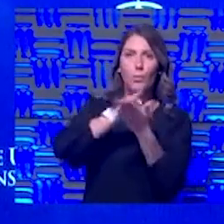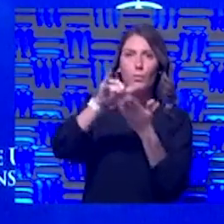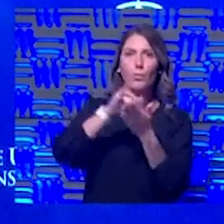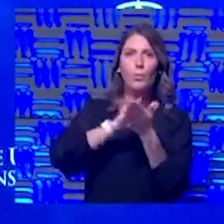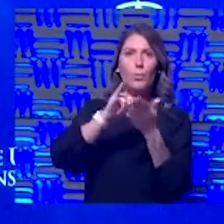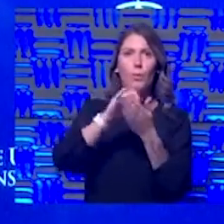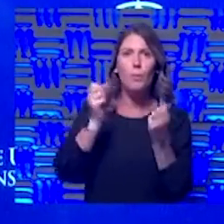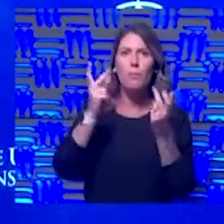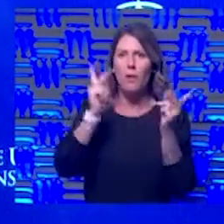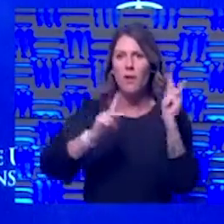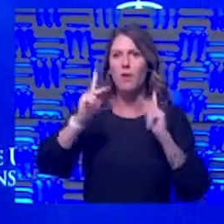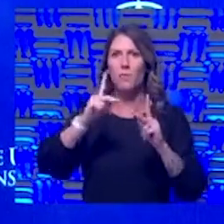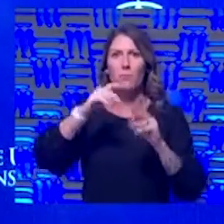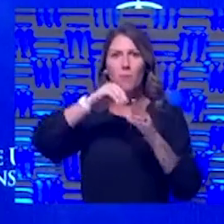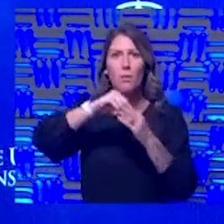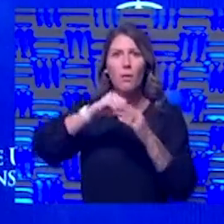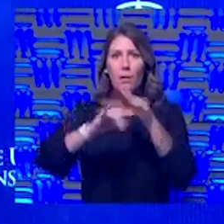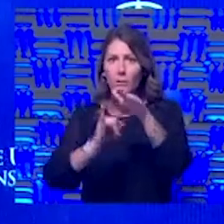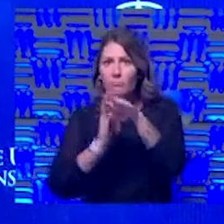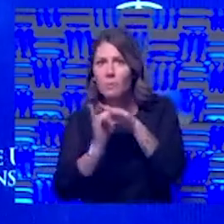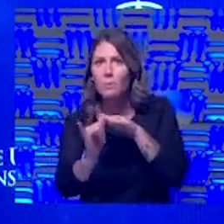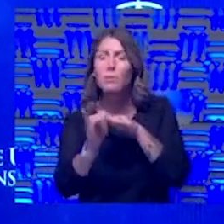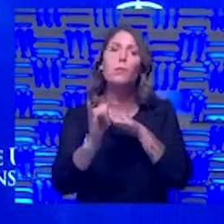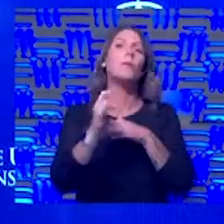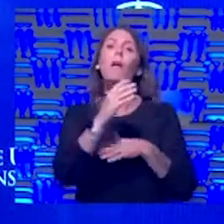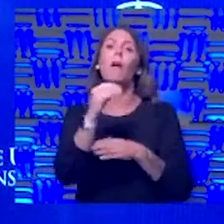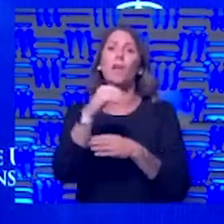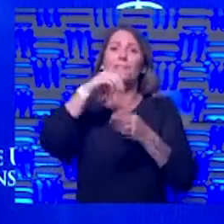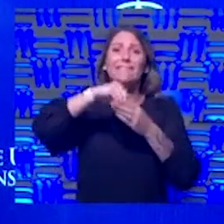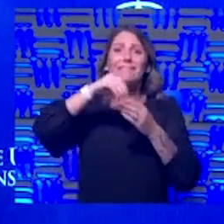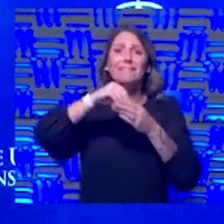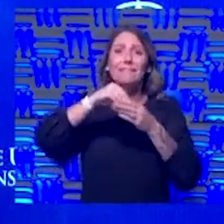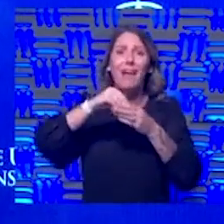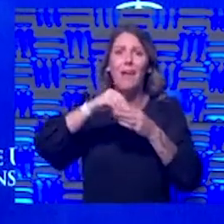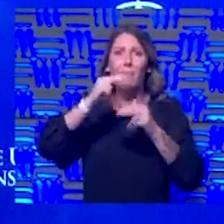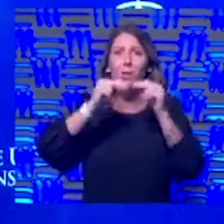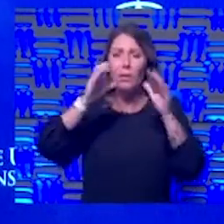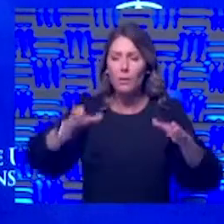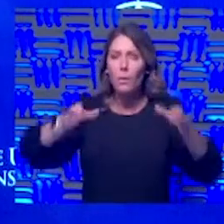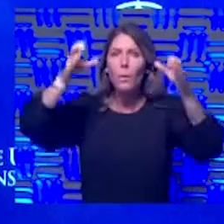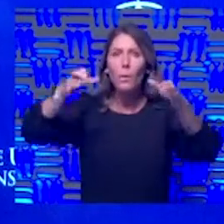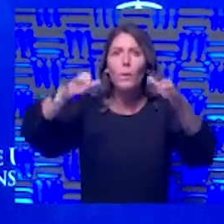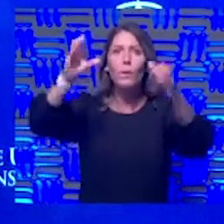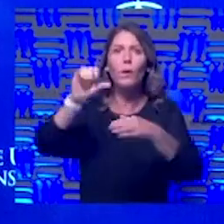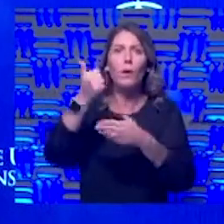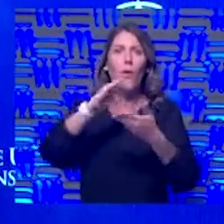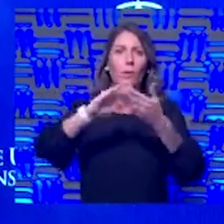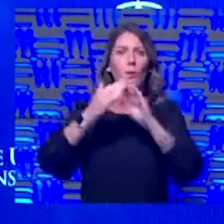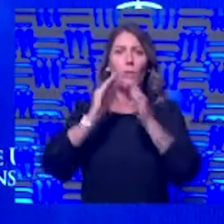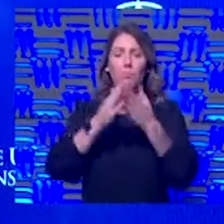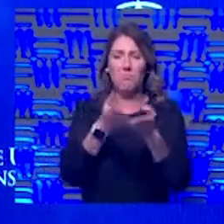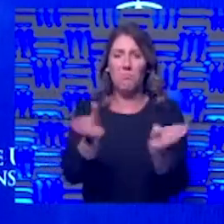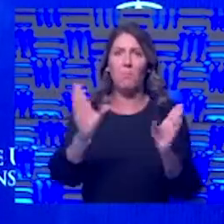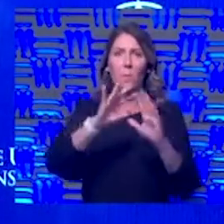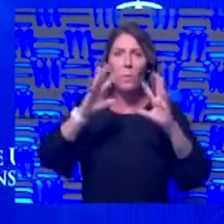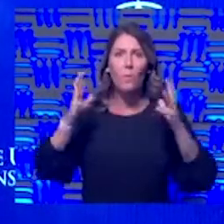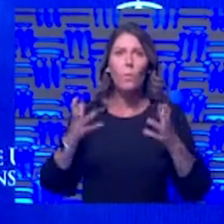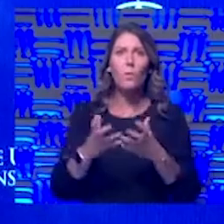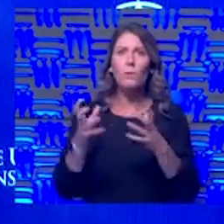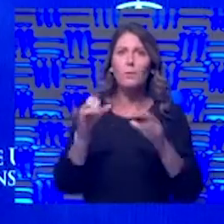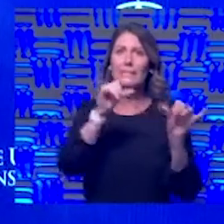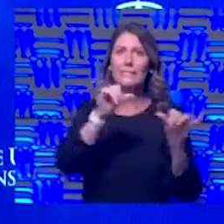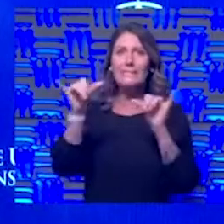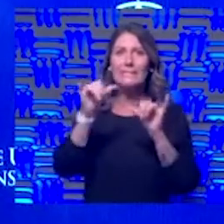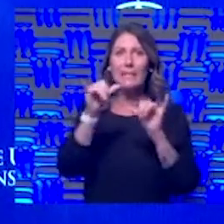you think about being inside a lot, that's different. There are other communities across the world that have equal density to New York,